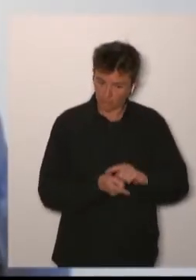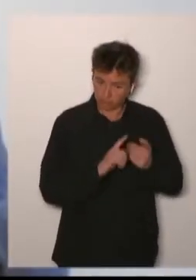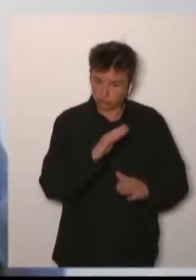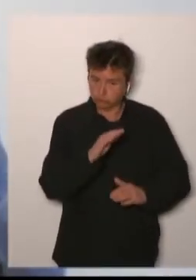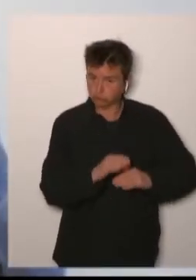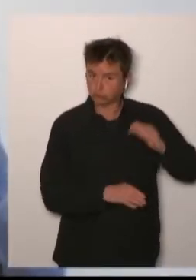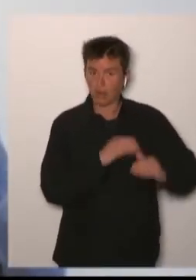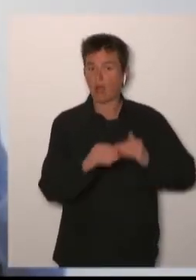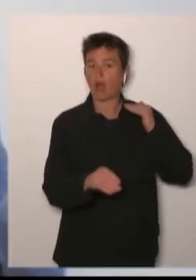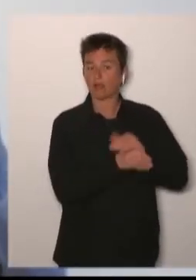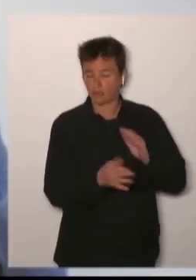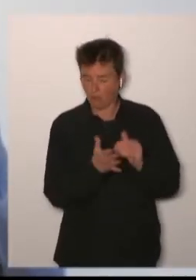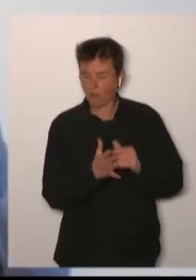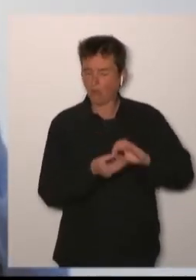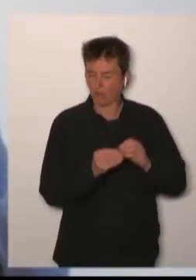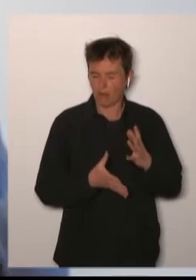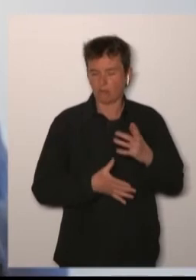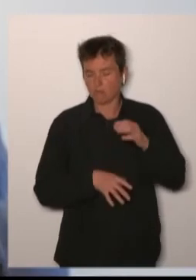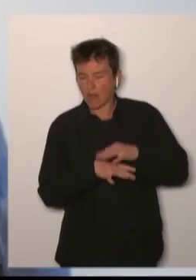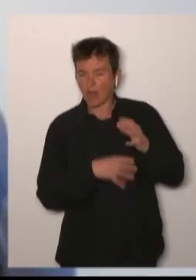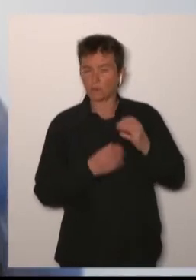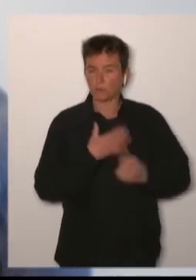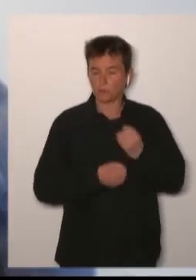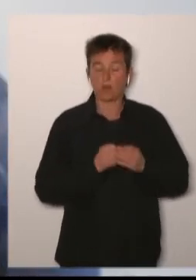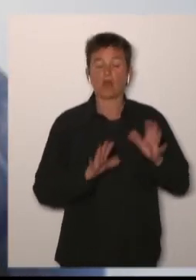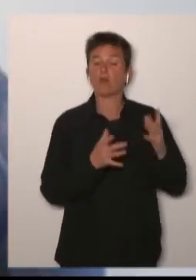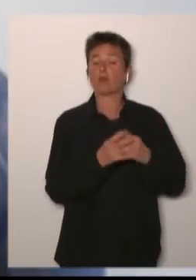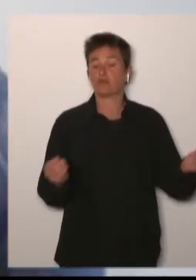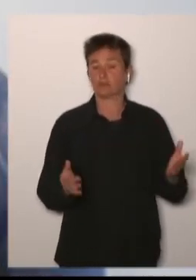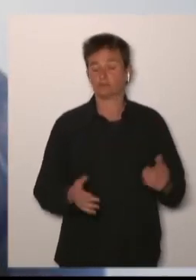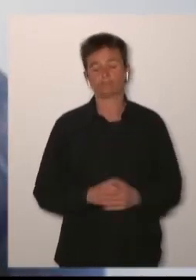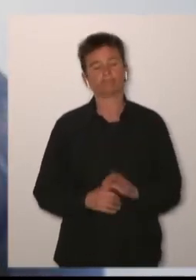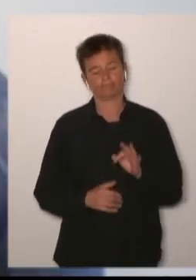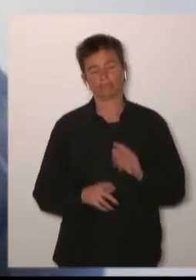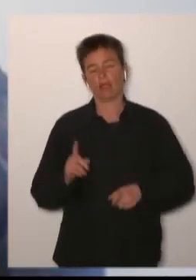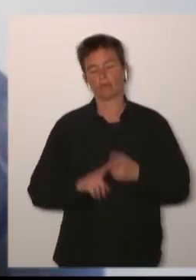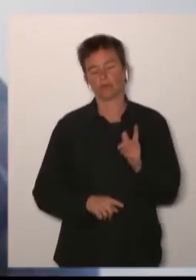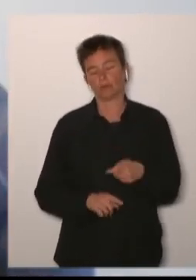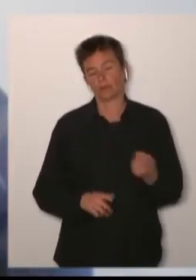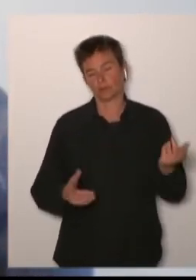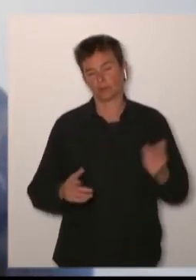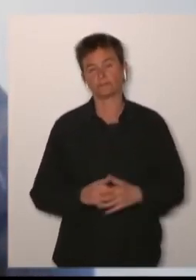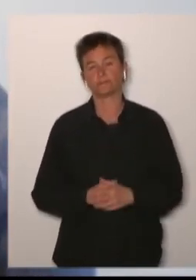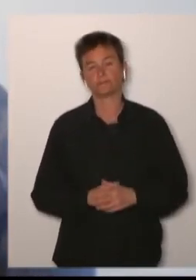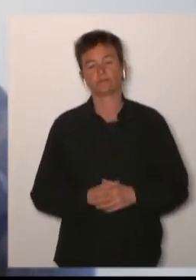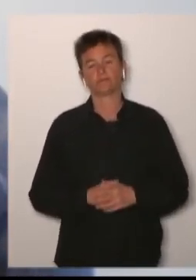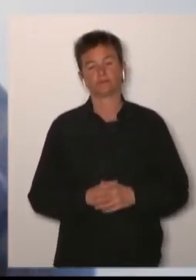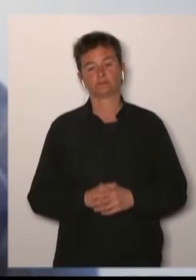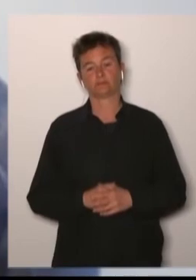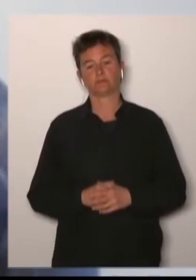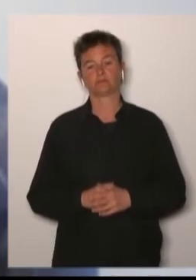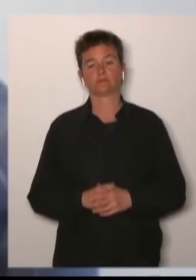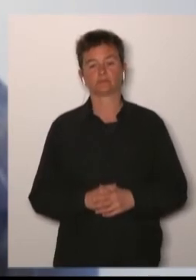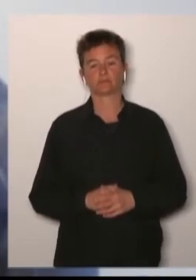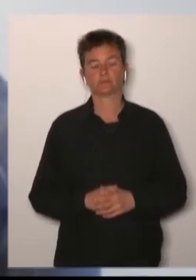important point you make, and a very important issue. And I think it's you know, I think it's